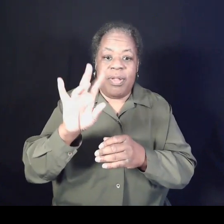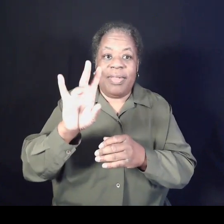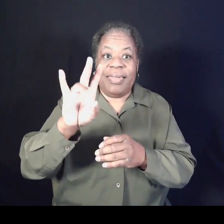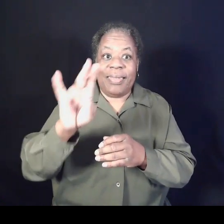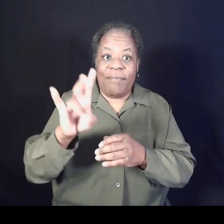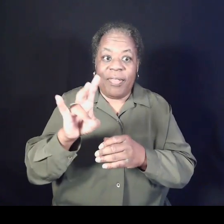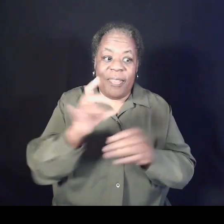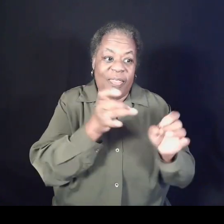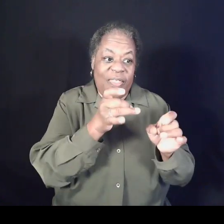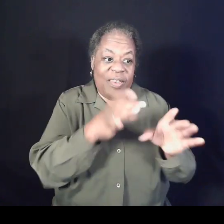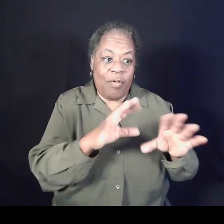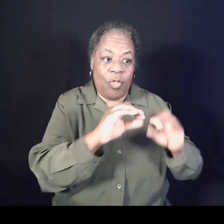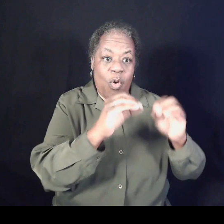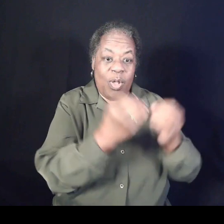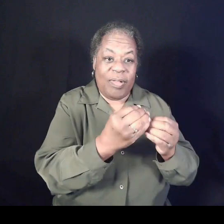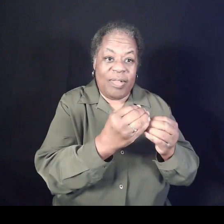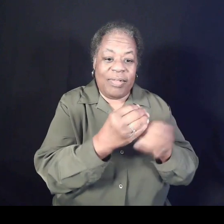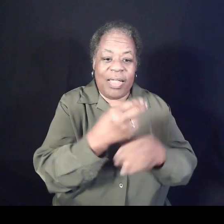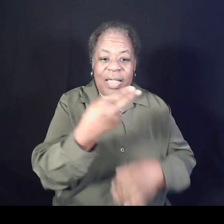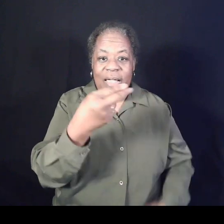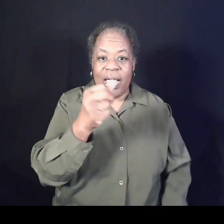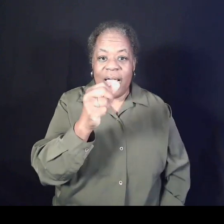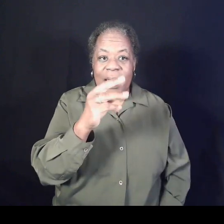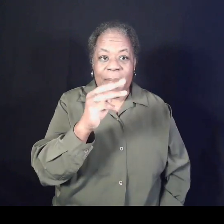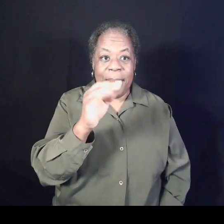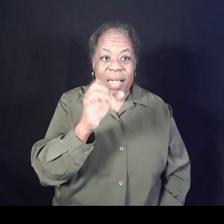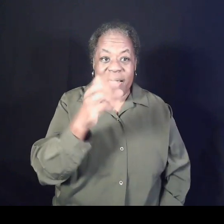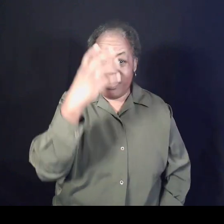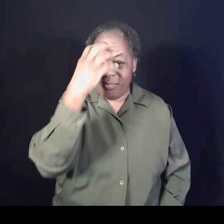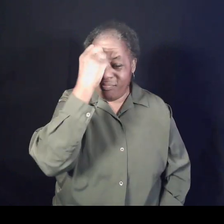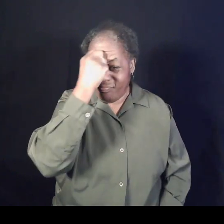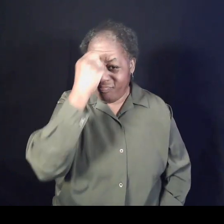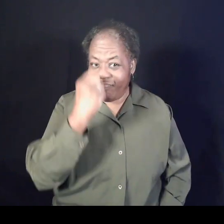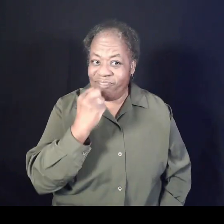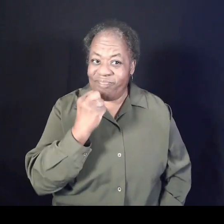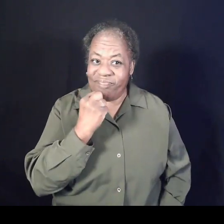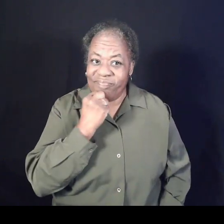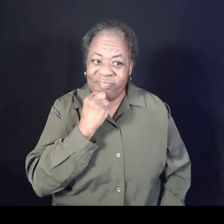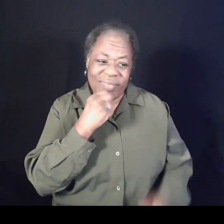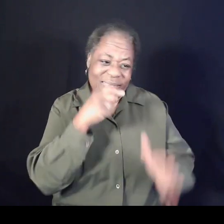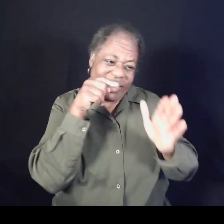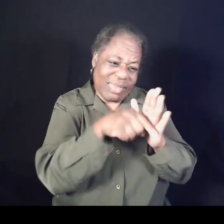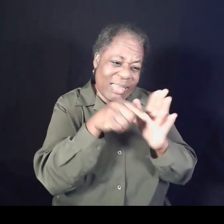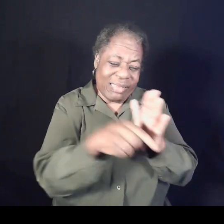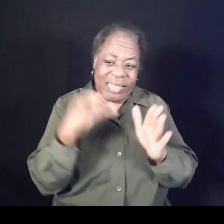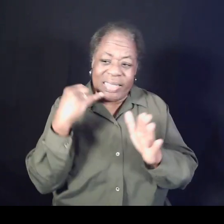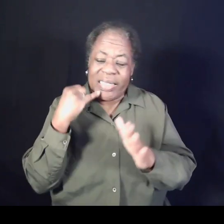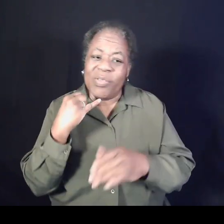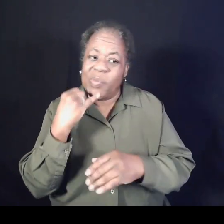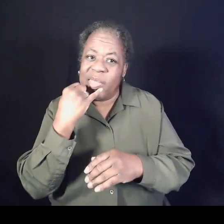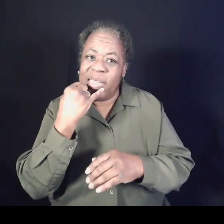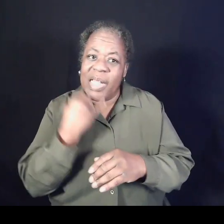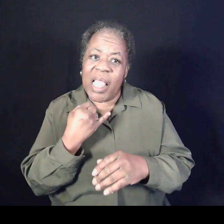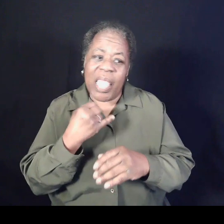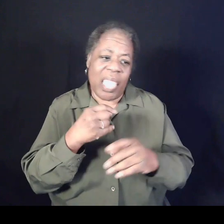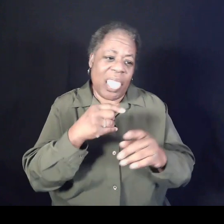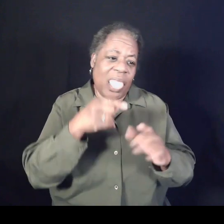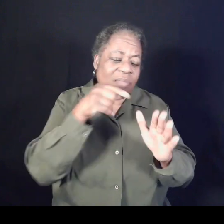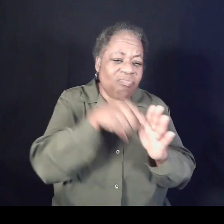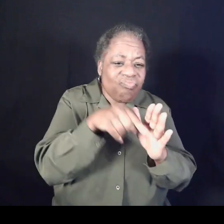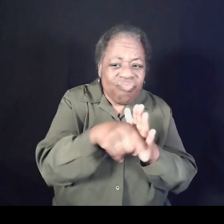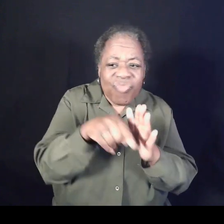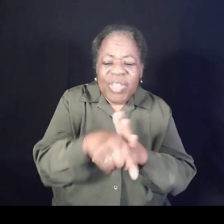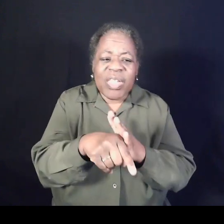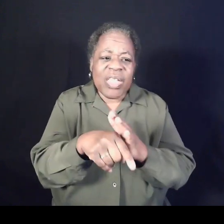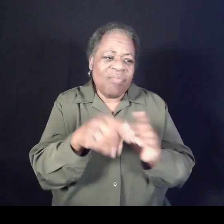would launch a surprise attack on Israel, brutally killing and wounding hundreds of civilians and taking hostage a couple of hundred